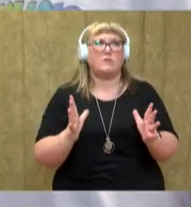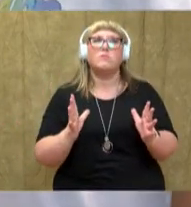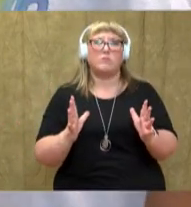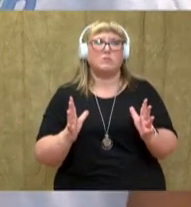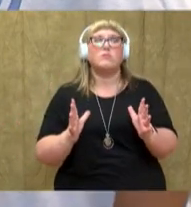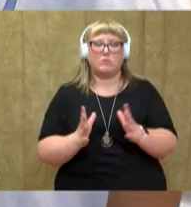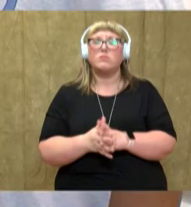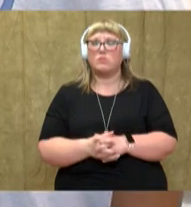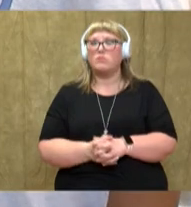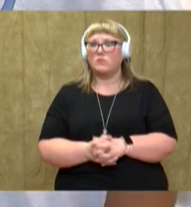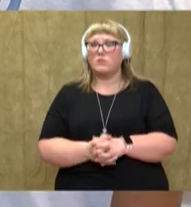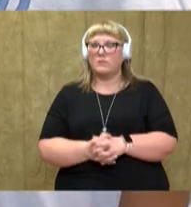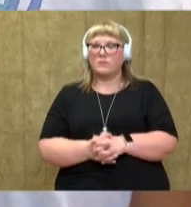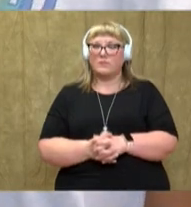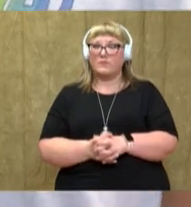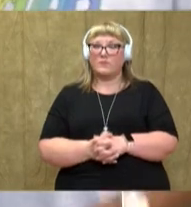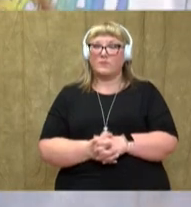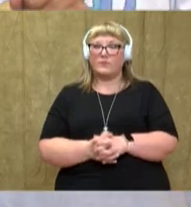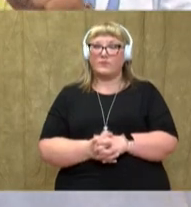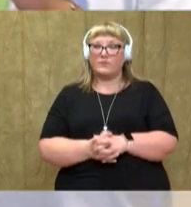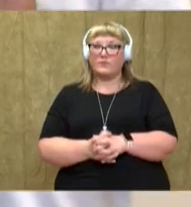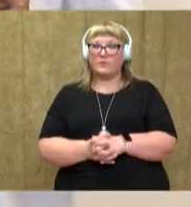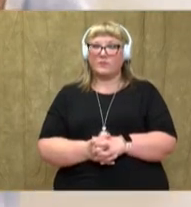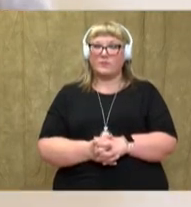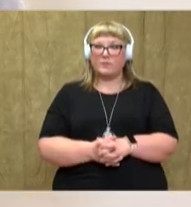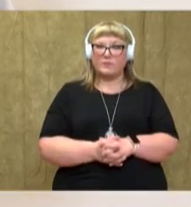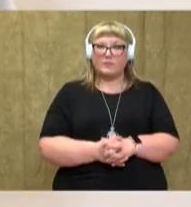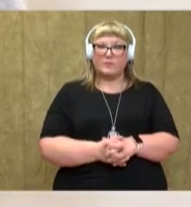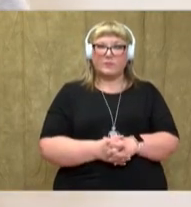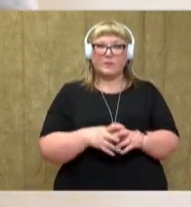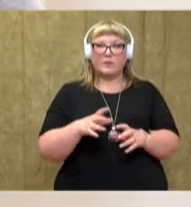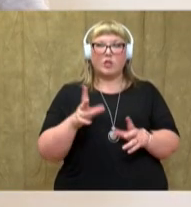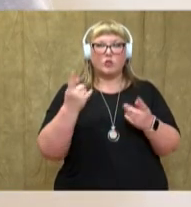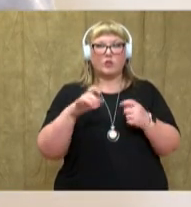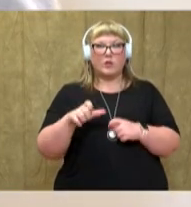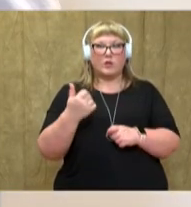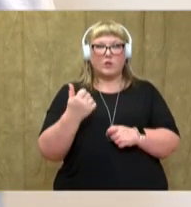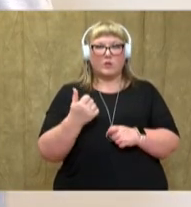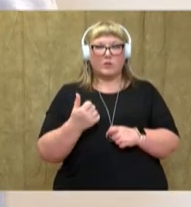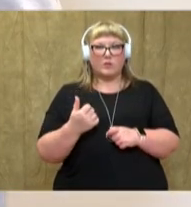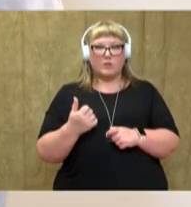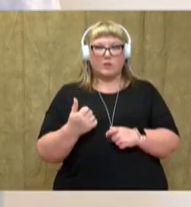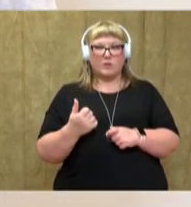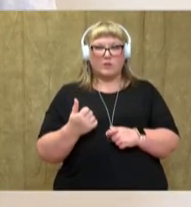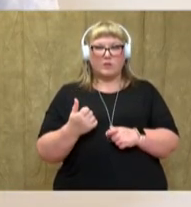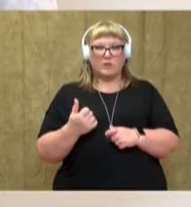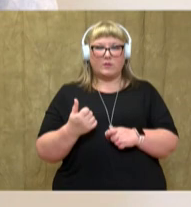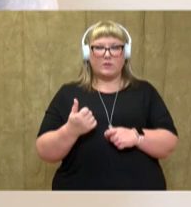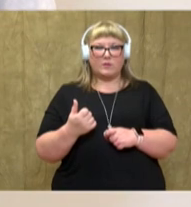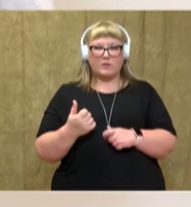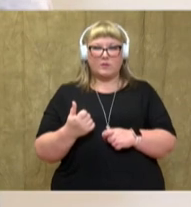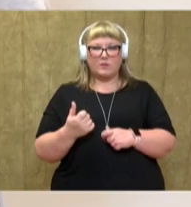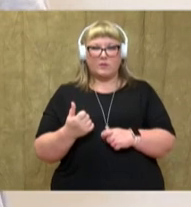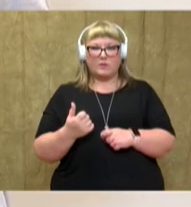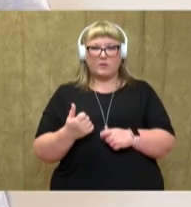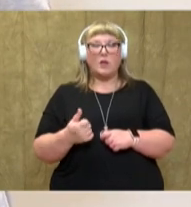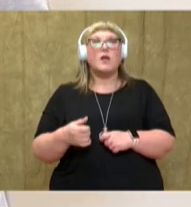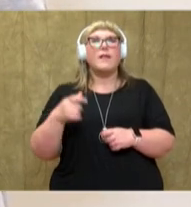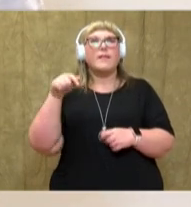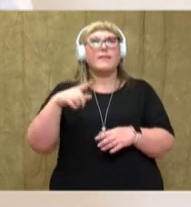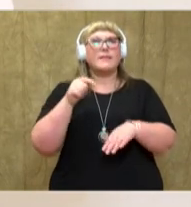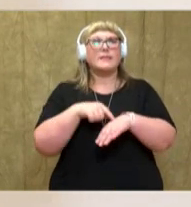one. Very good, that's with. Let's try another one. This time, let's try the word